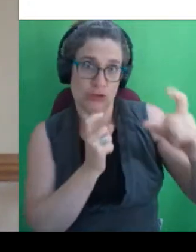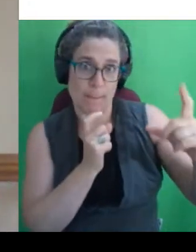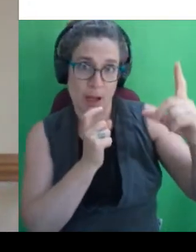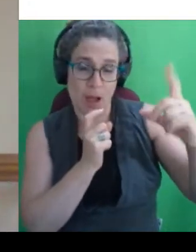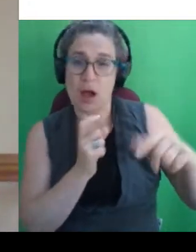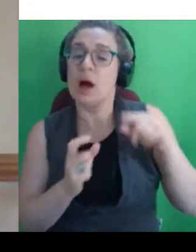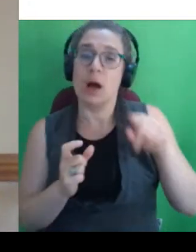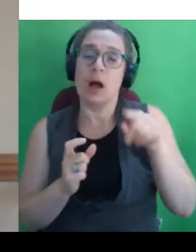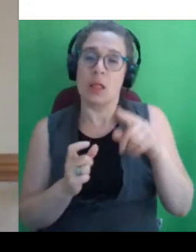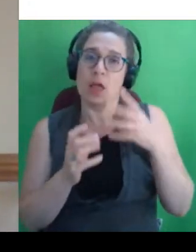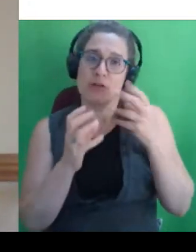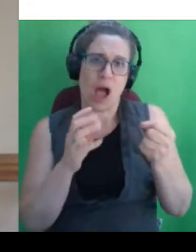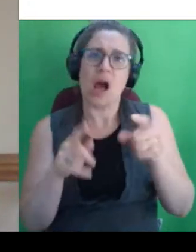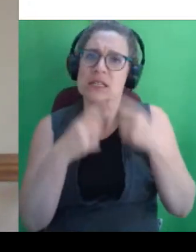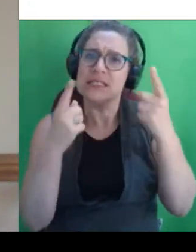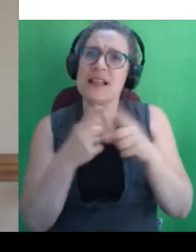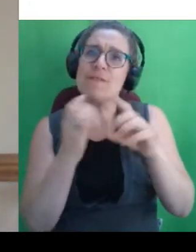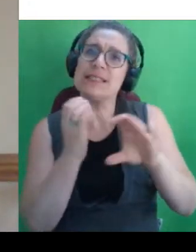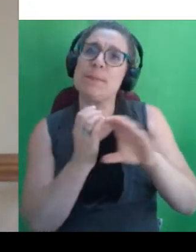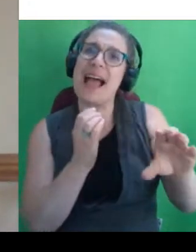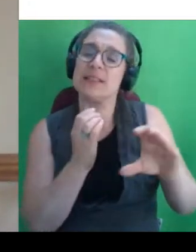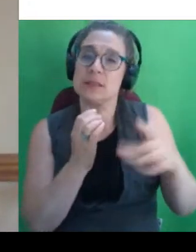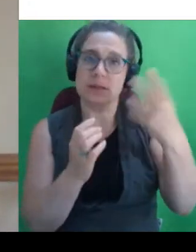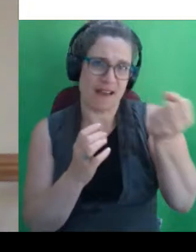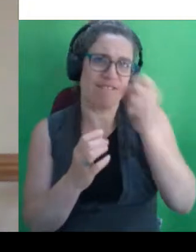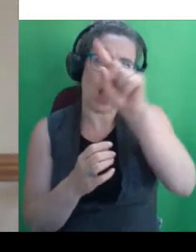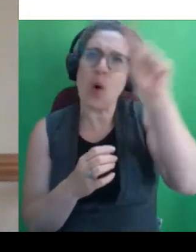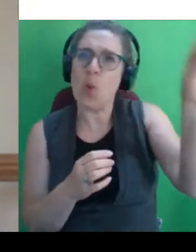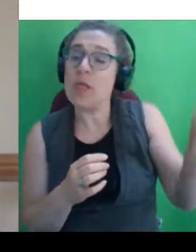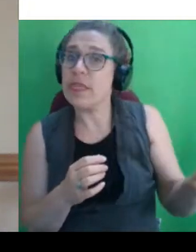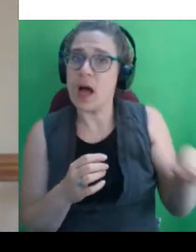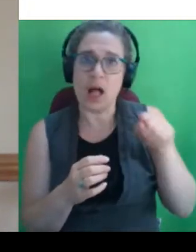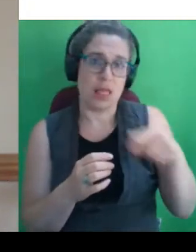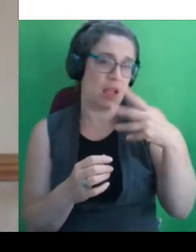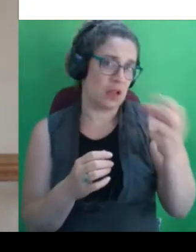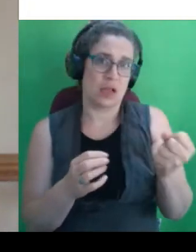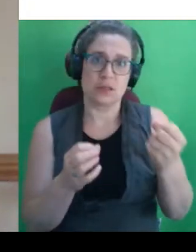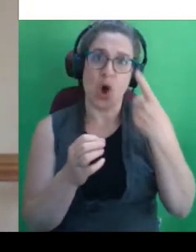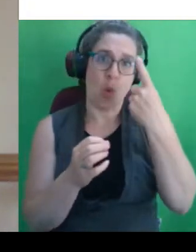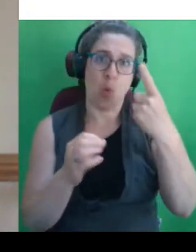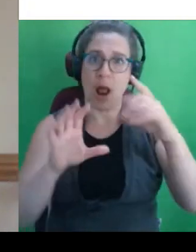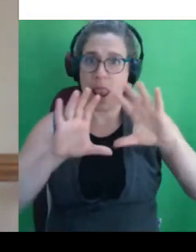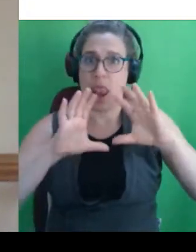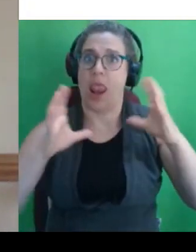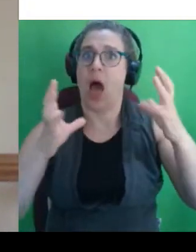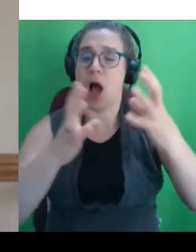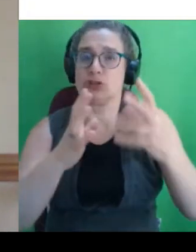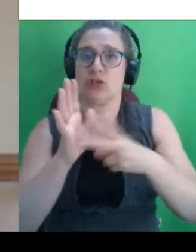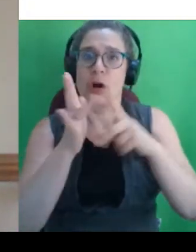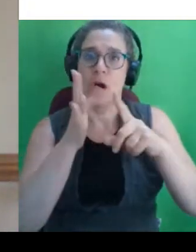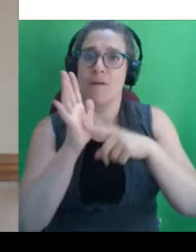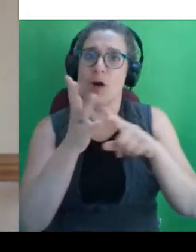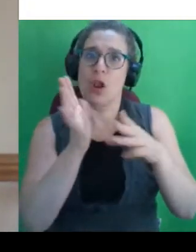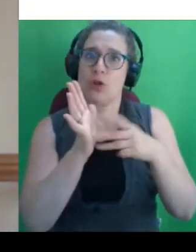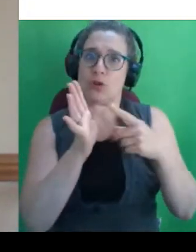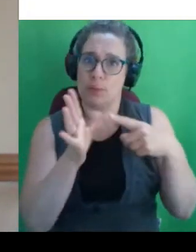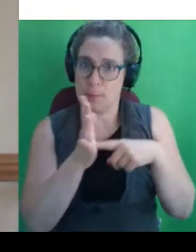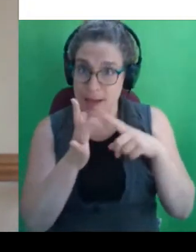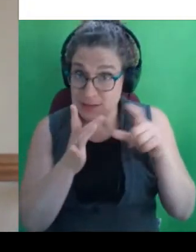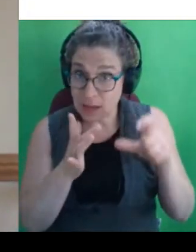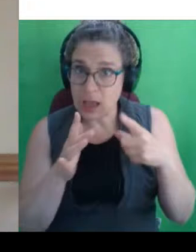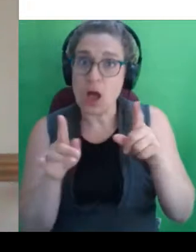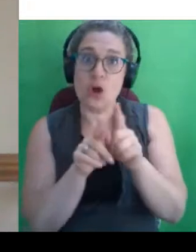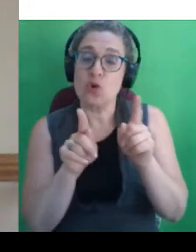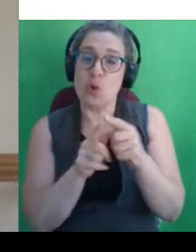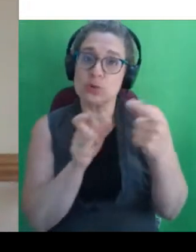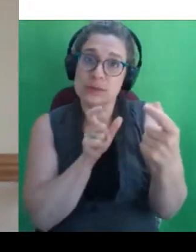spacers available in the market. There's a large volume spacer, the Volumatic, and there are a number of small volume spacers